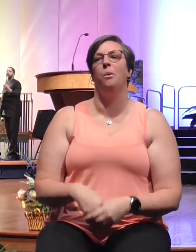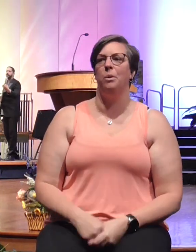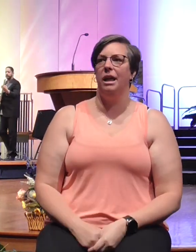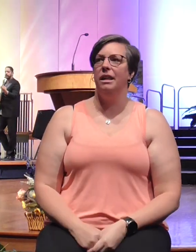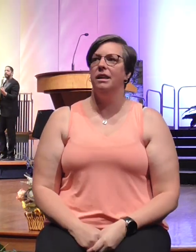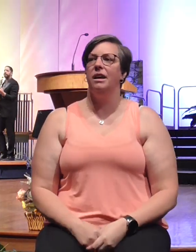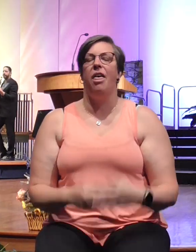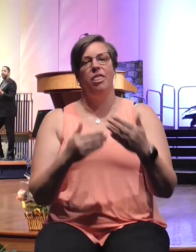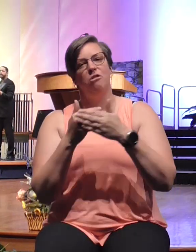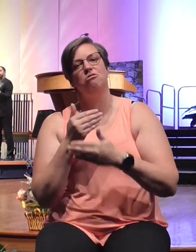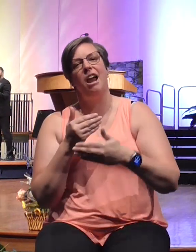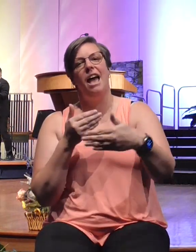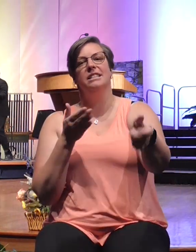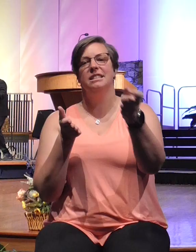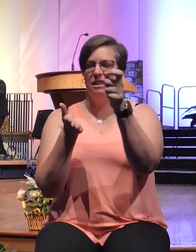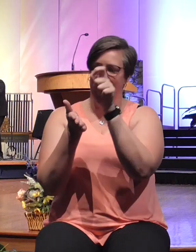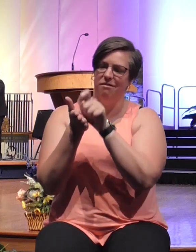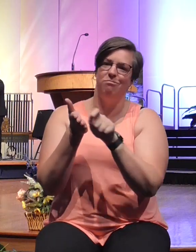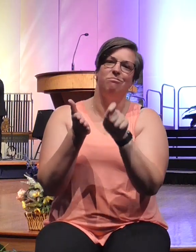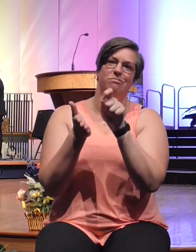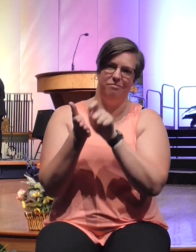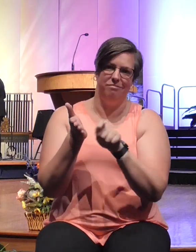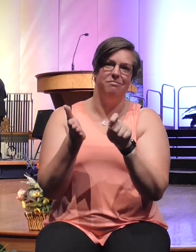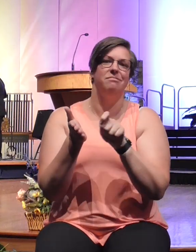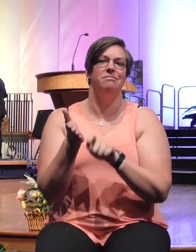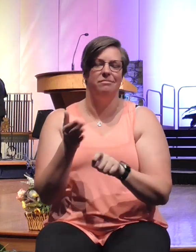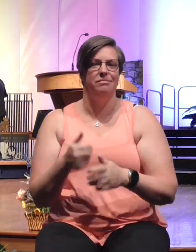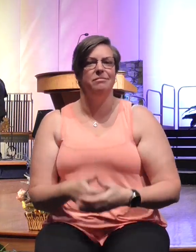The rest is still unwritten.